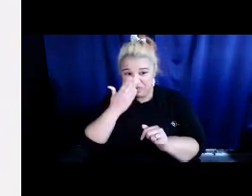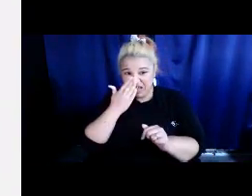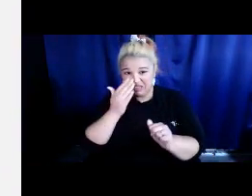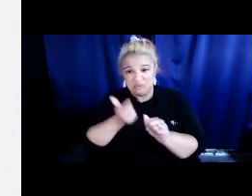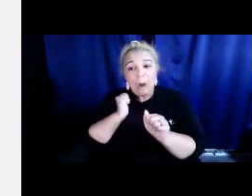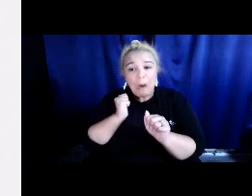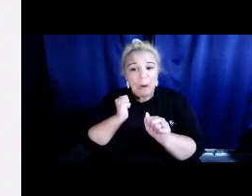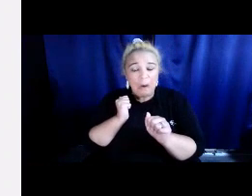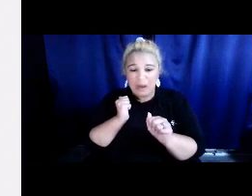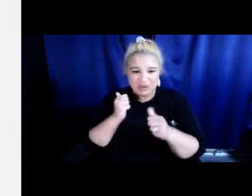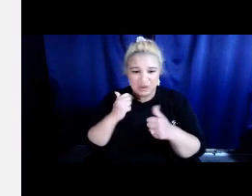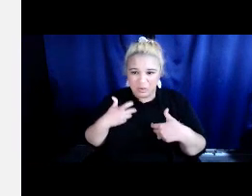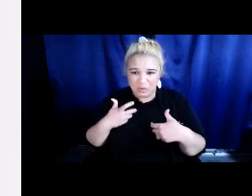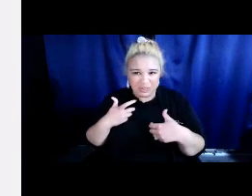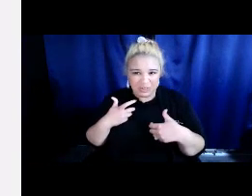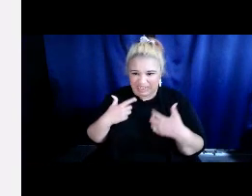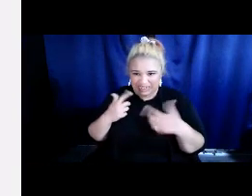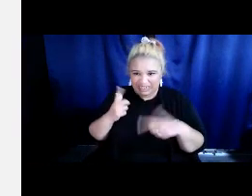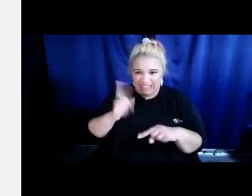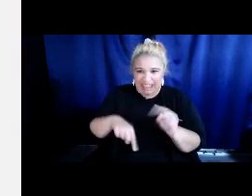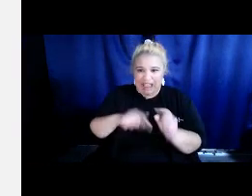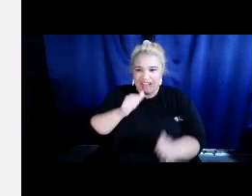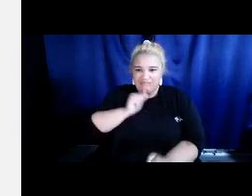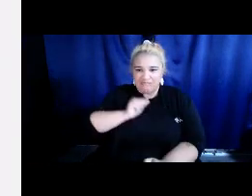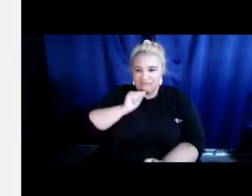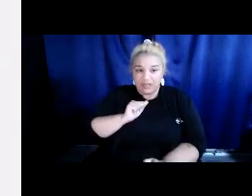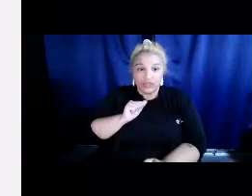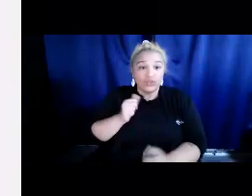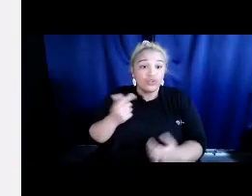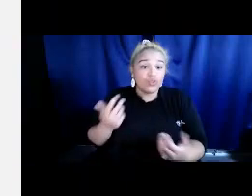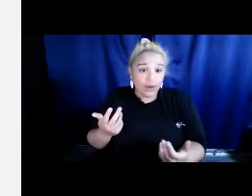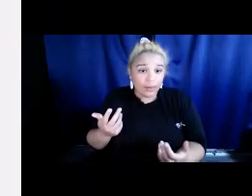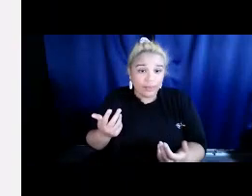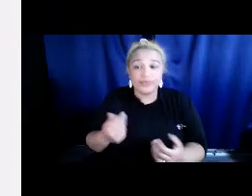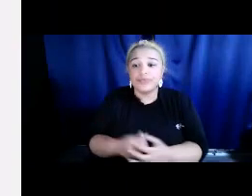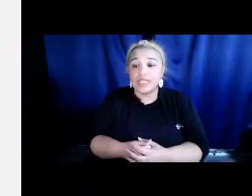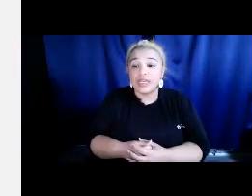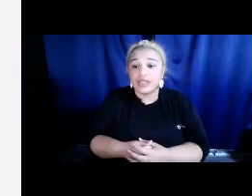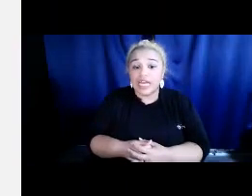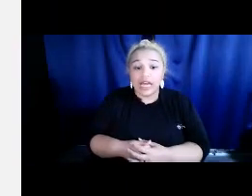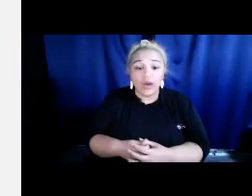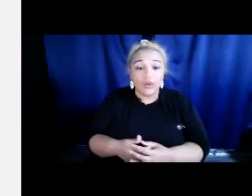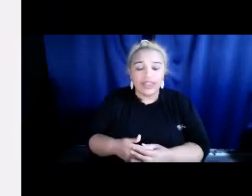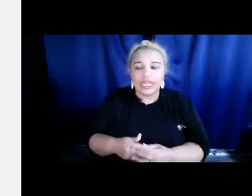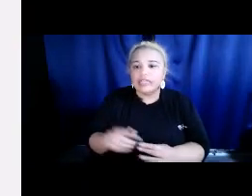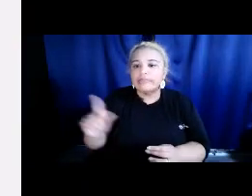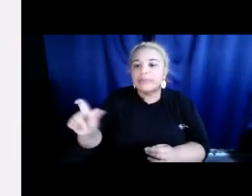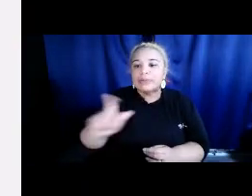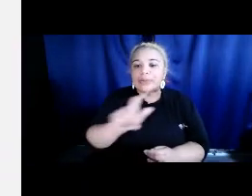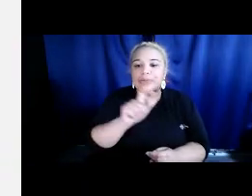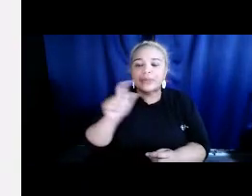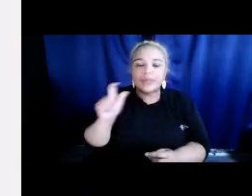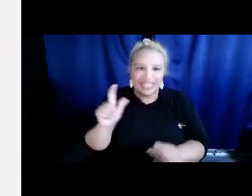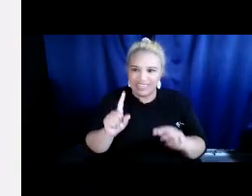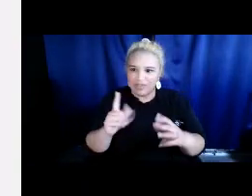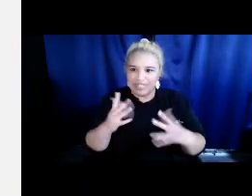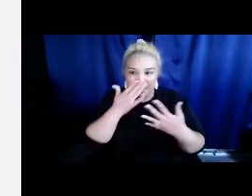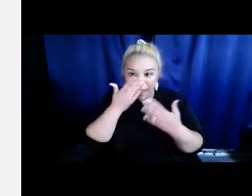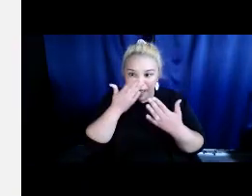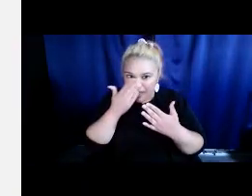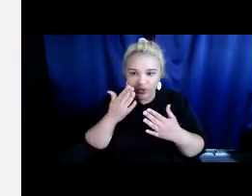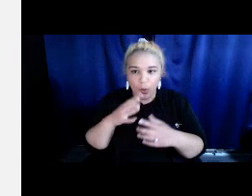when incorporating tools related to smell. Instead of filling the space with aromas, consider providing tools like